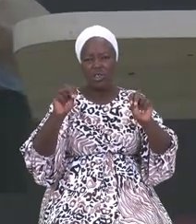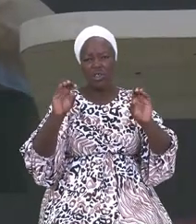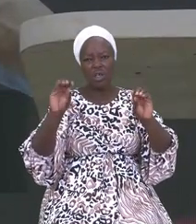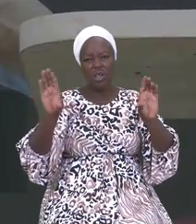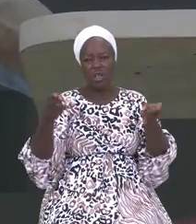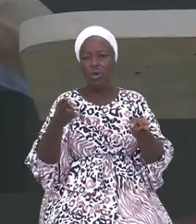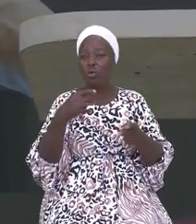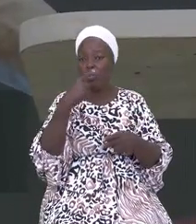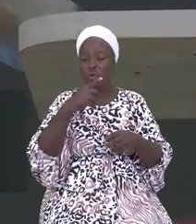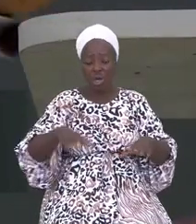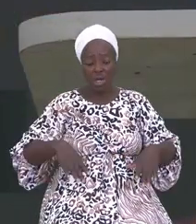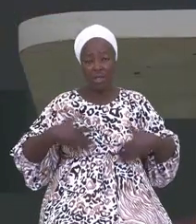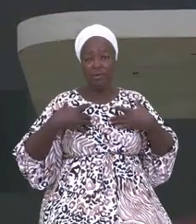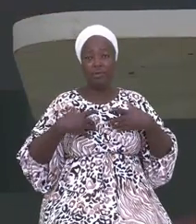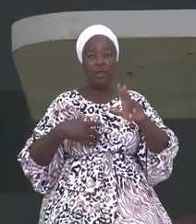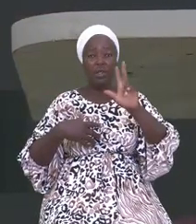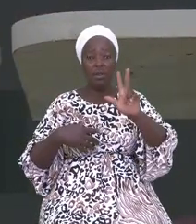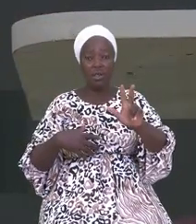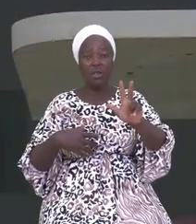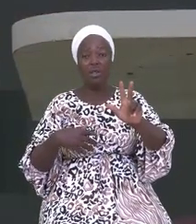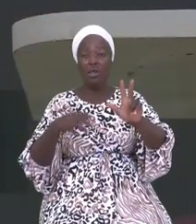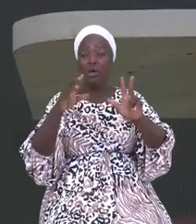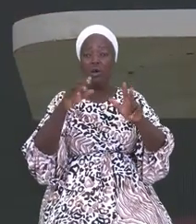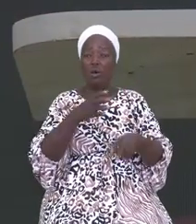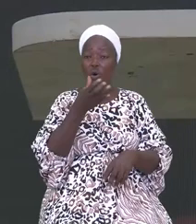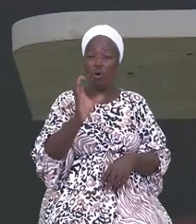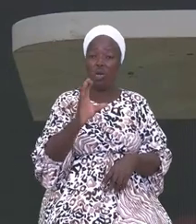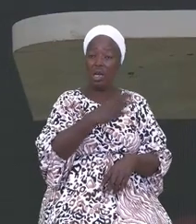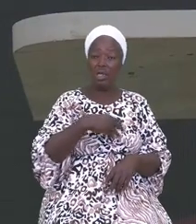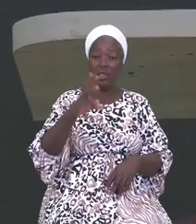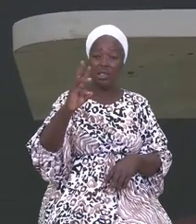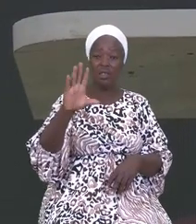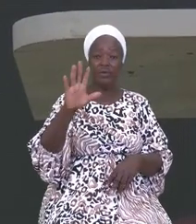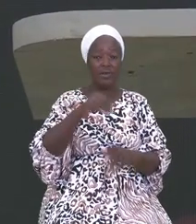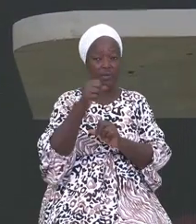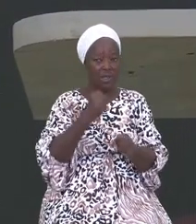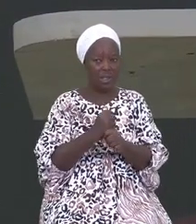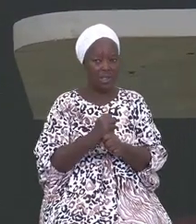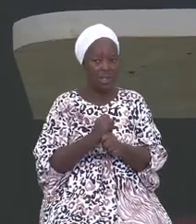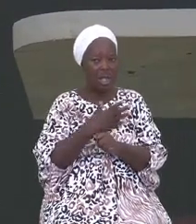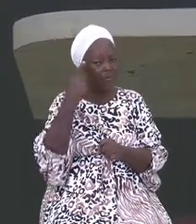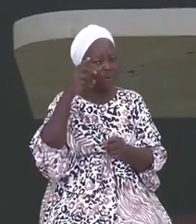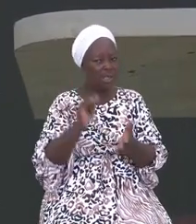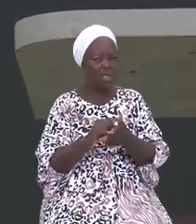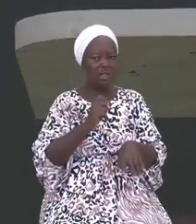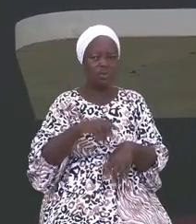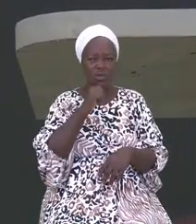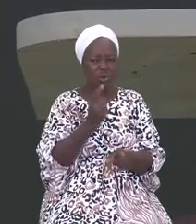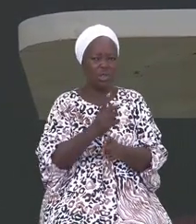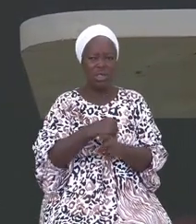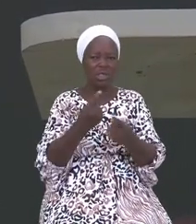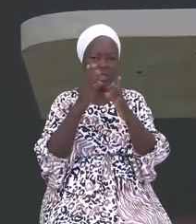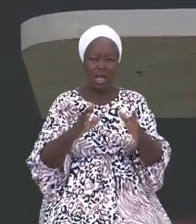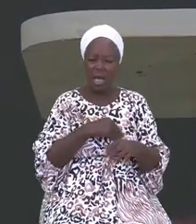365 years, and for 65 years he was like ordinary sinner. And then at